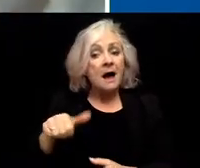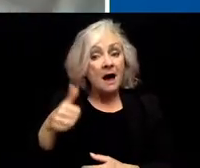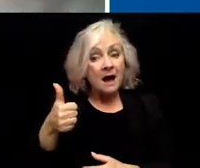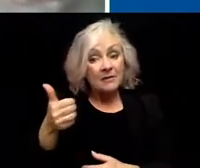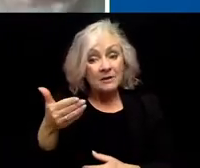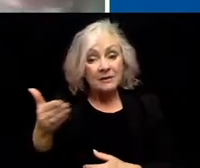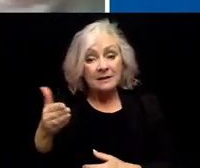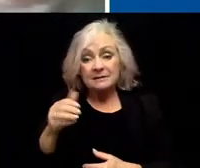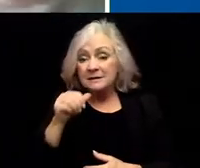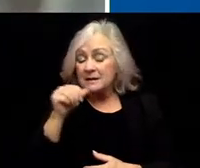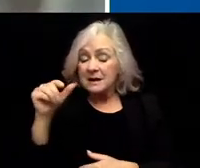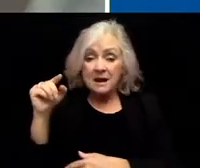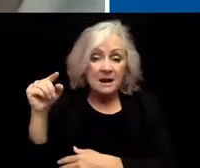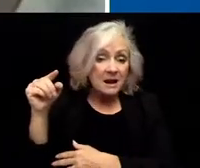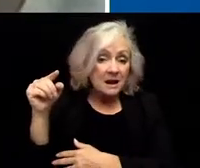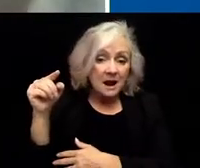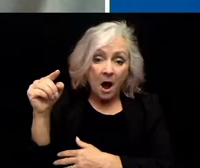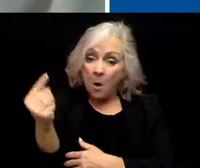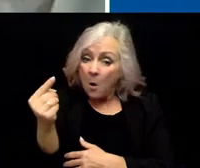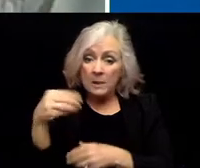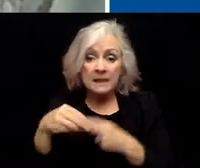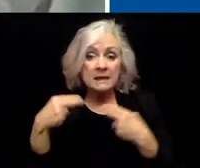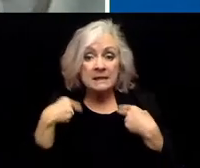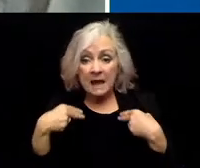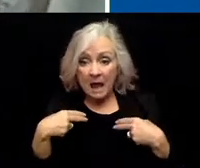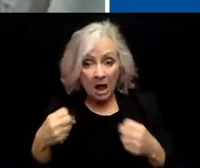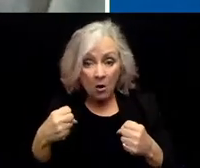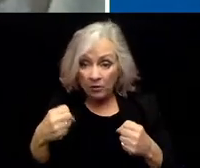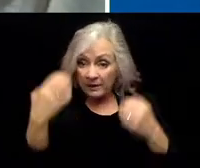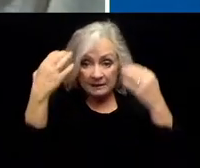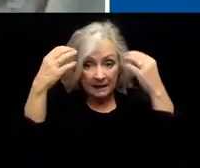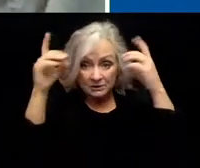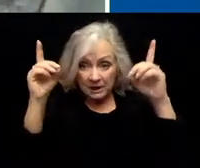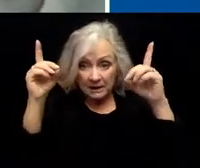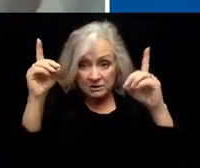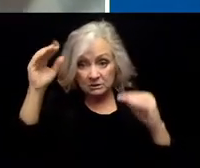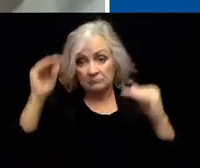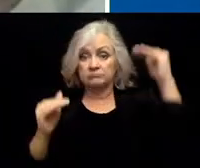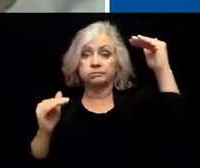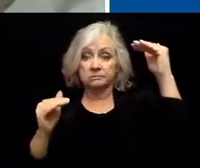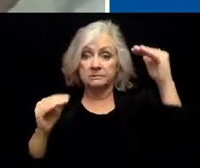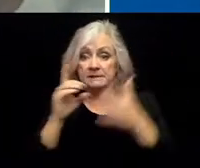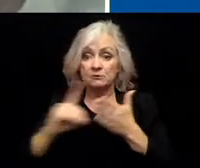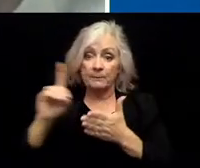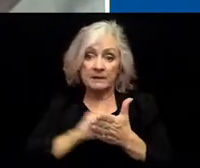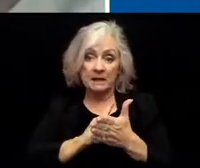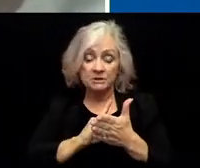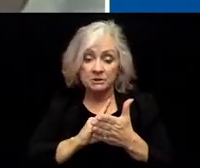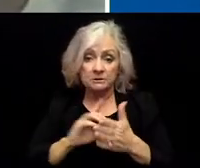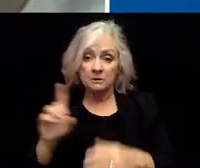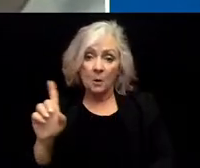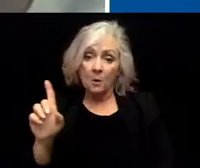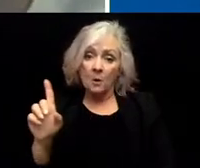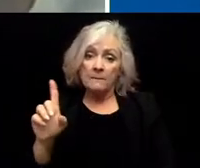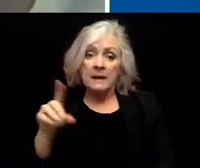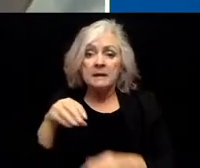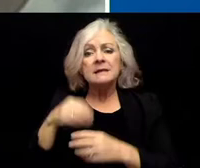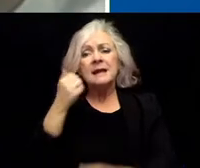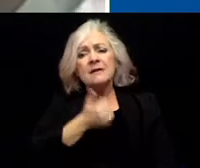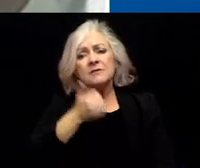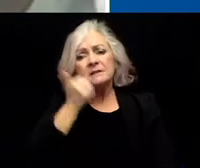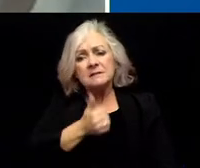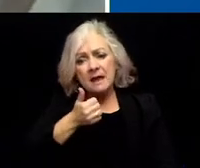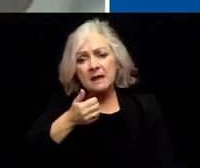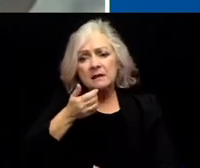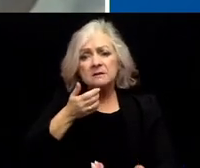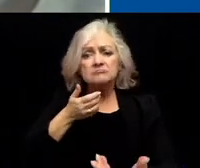the in health and education that you see this discrimination, but also in everyday interactions in society.